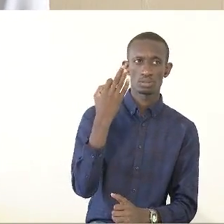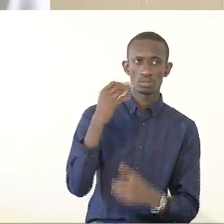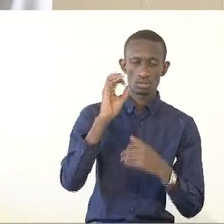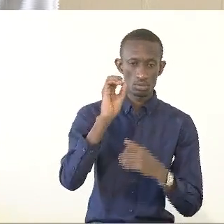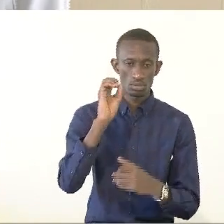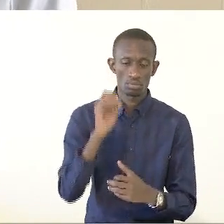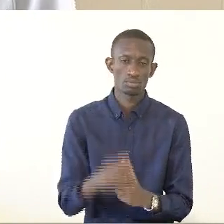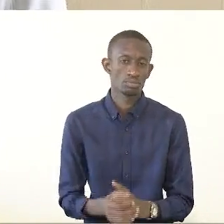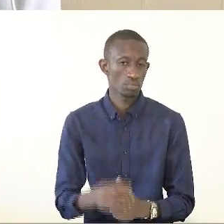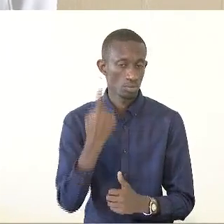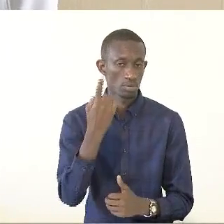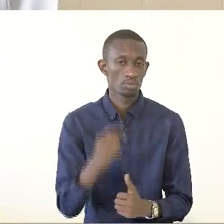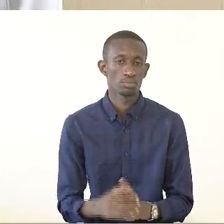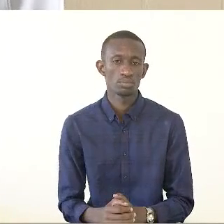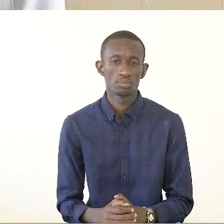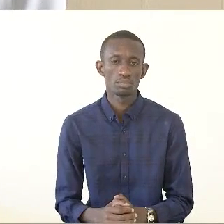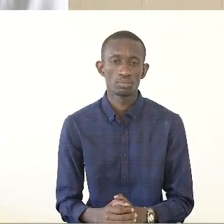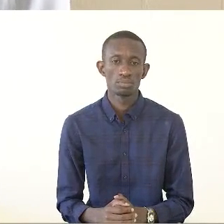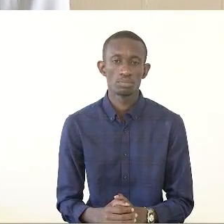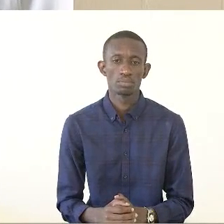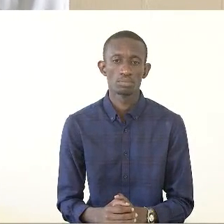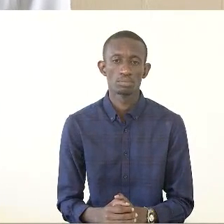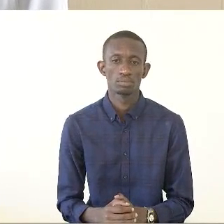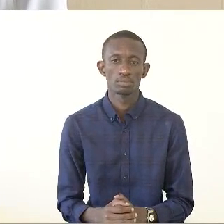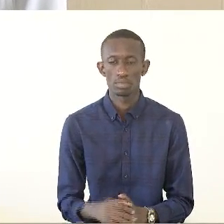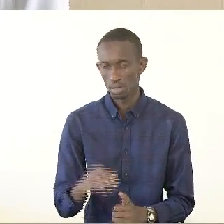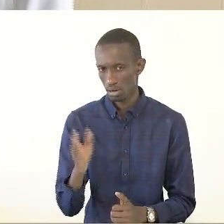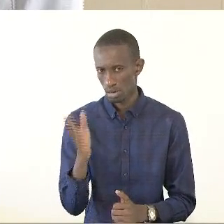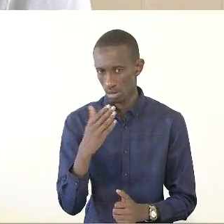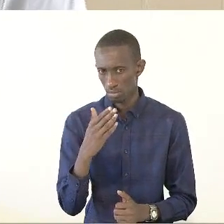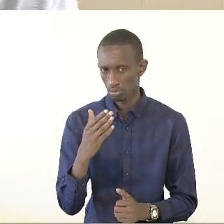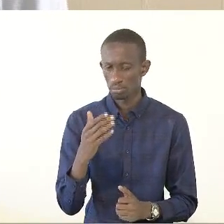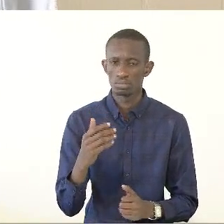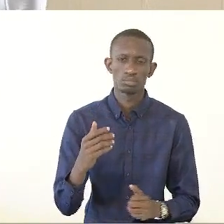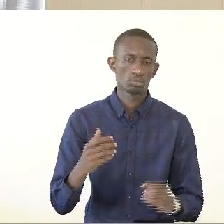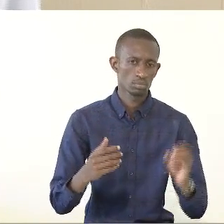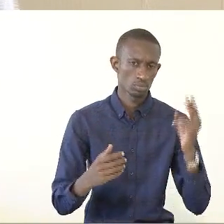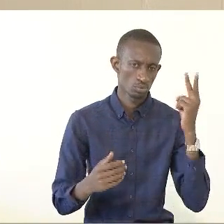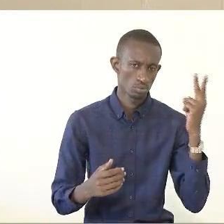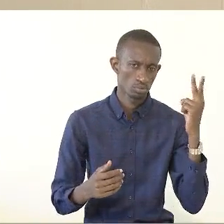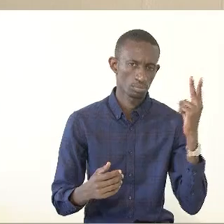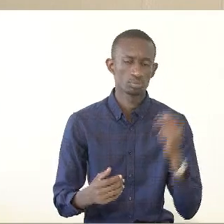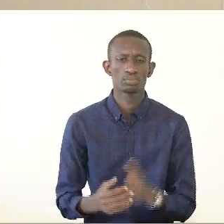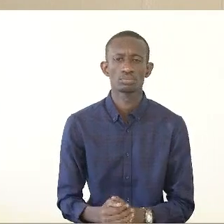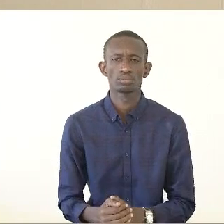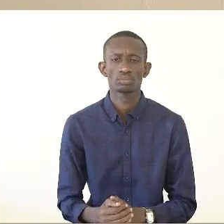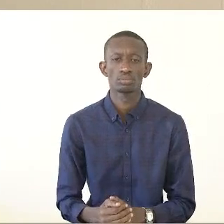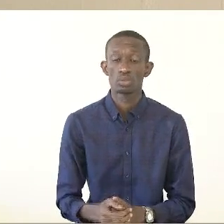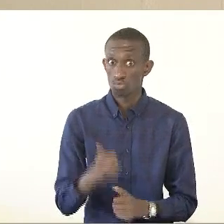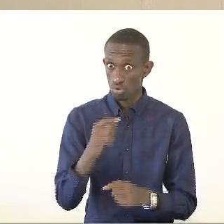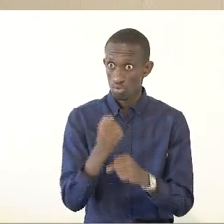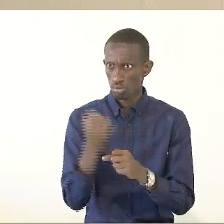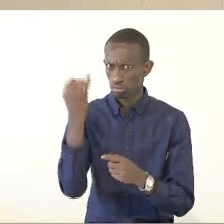1, and the last 3, we have 2. So we are going to build this table of